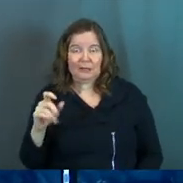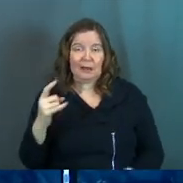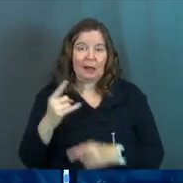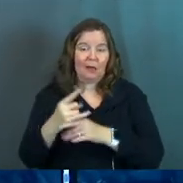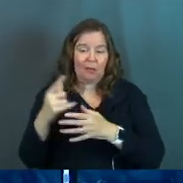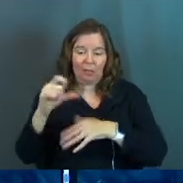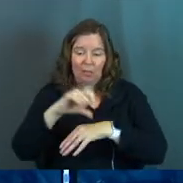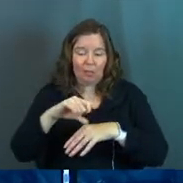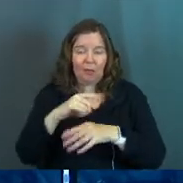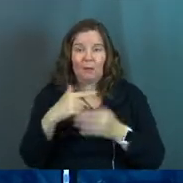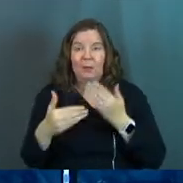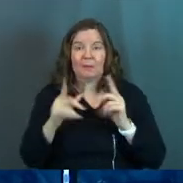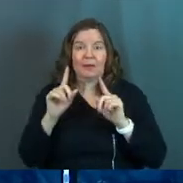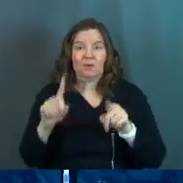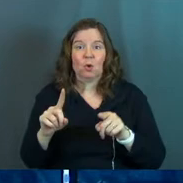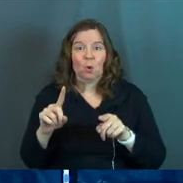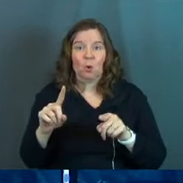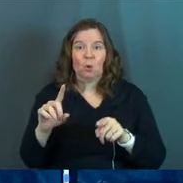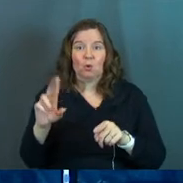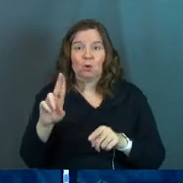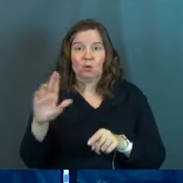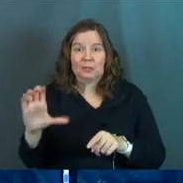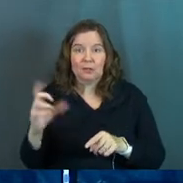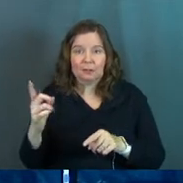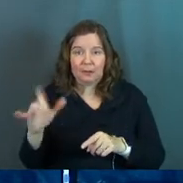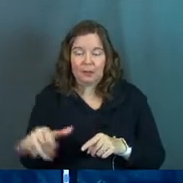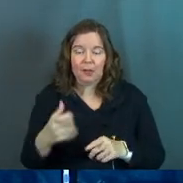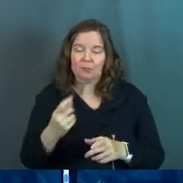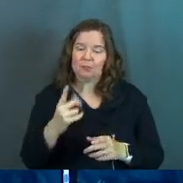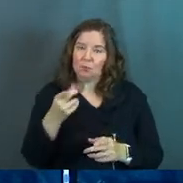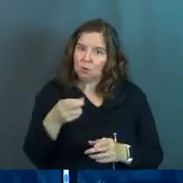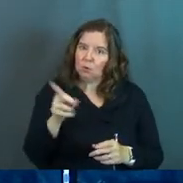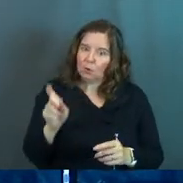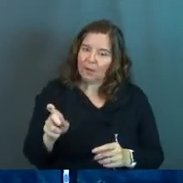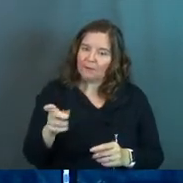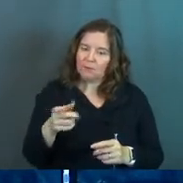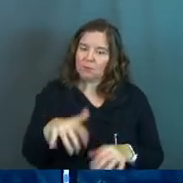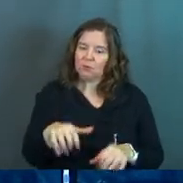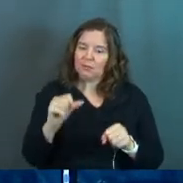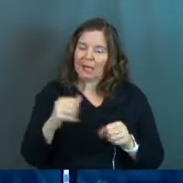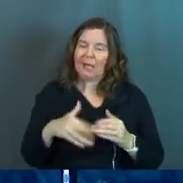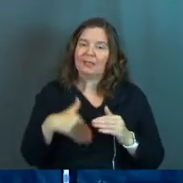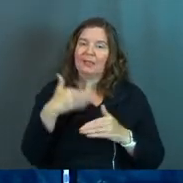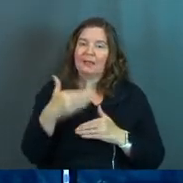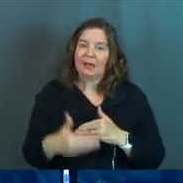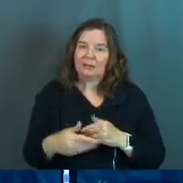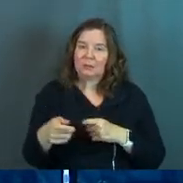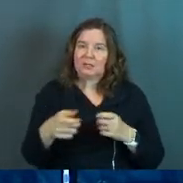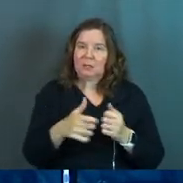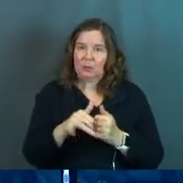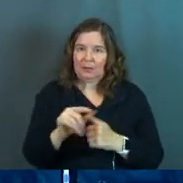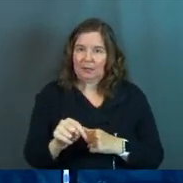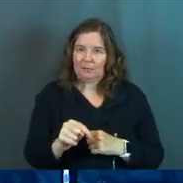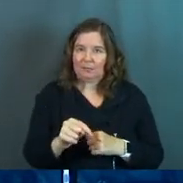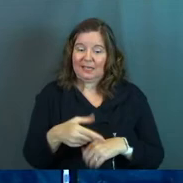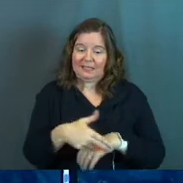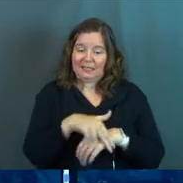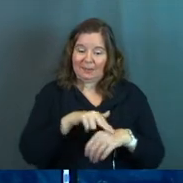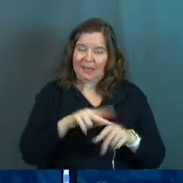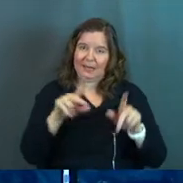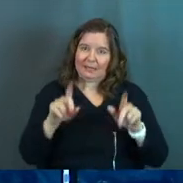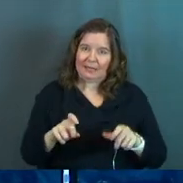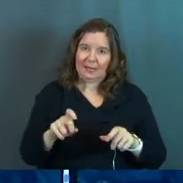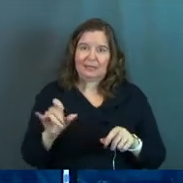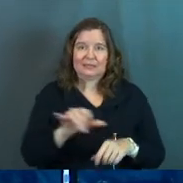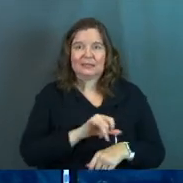I got to go to prompt care, or something like that. Like, you've got to take the next step to deal with it. It's the Band-Aid